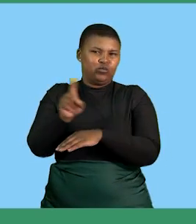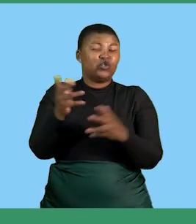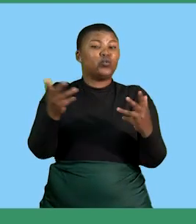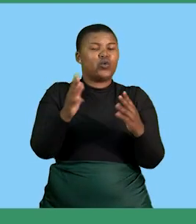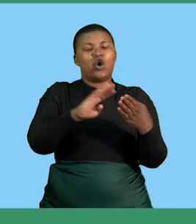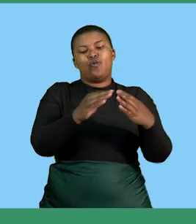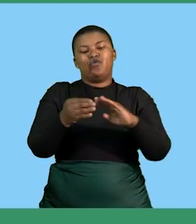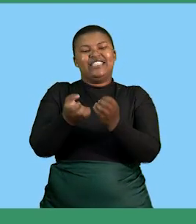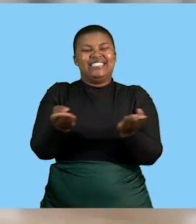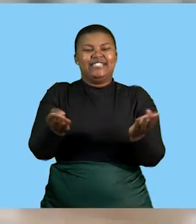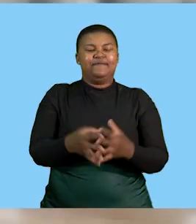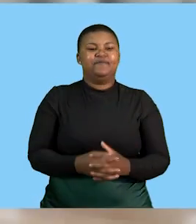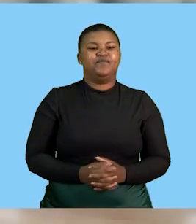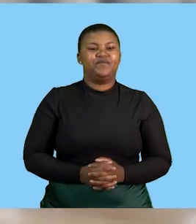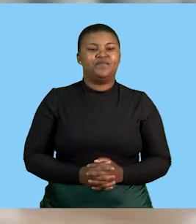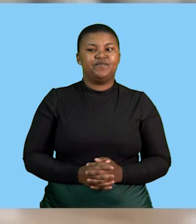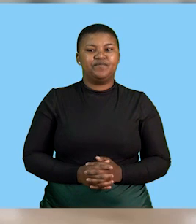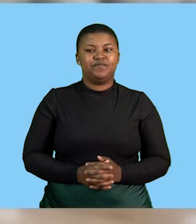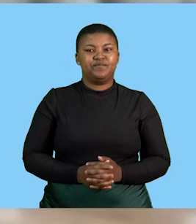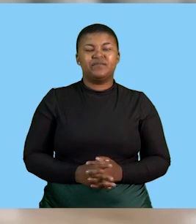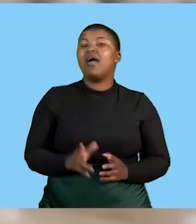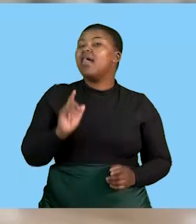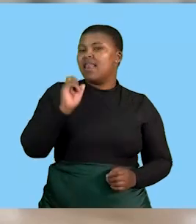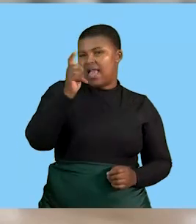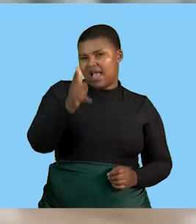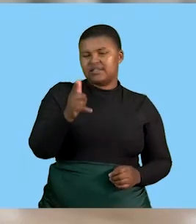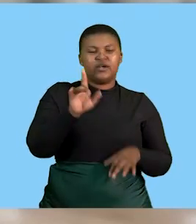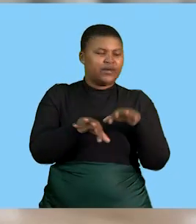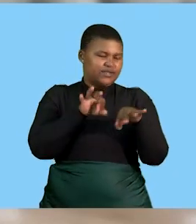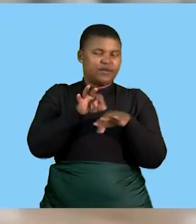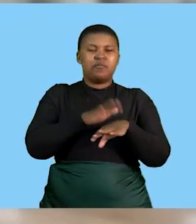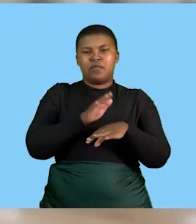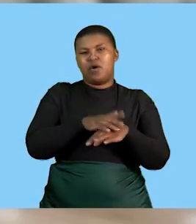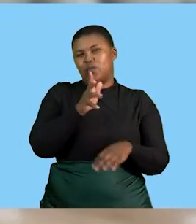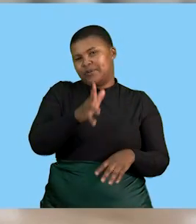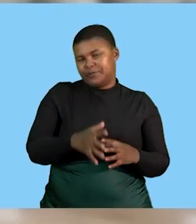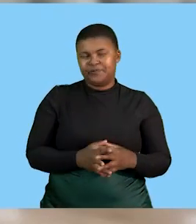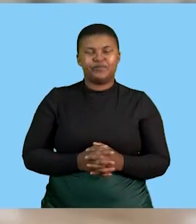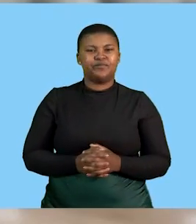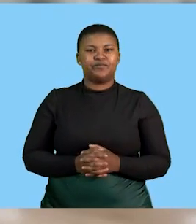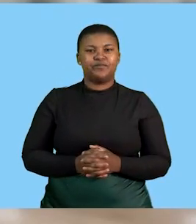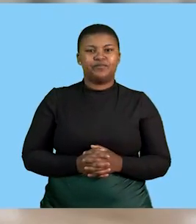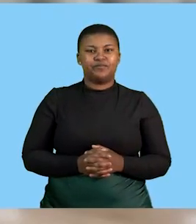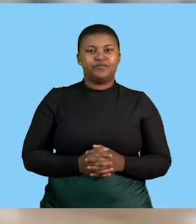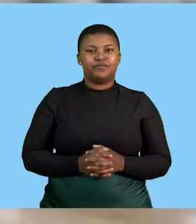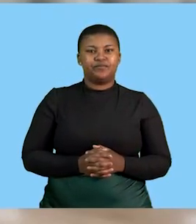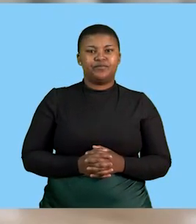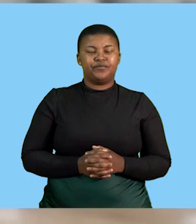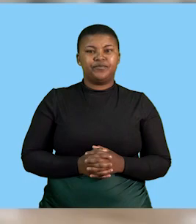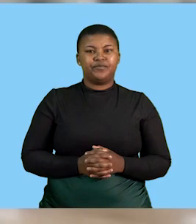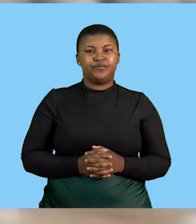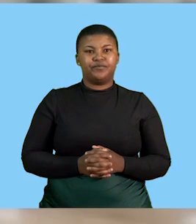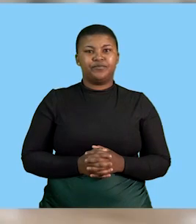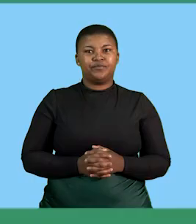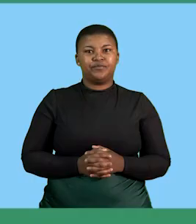the community. All right, but later on we're going to have a closer look at those two concepts. Then more new